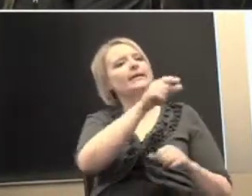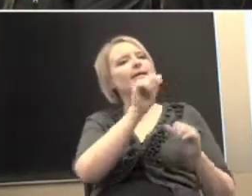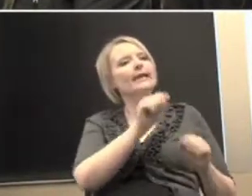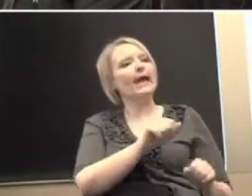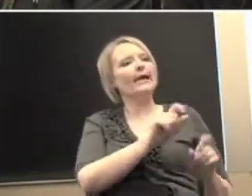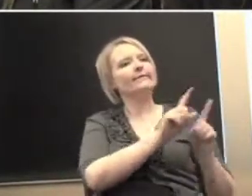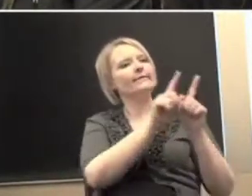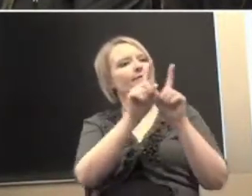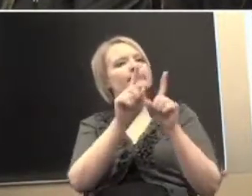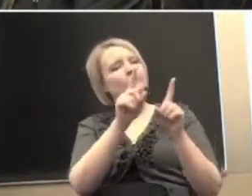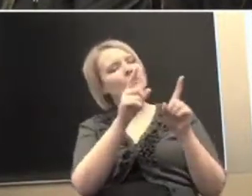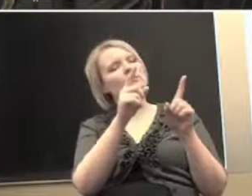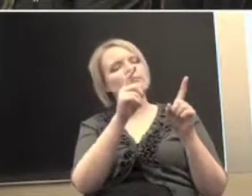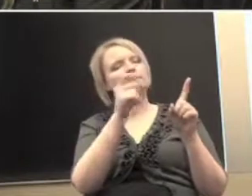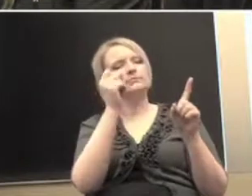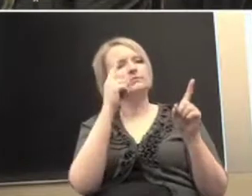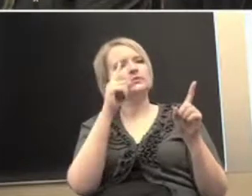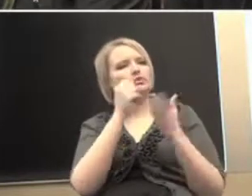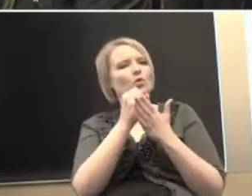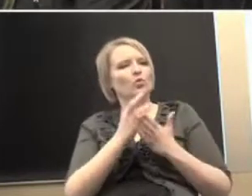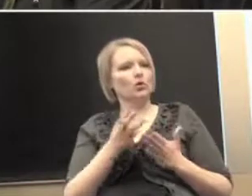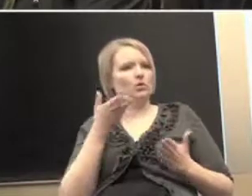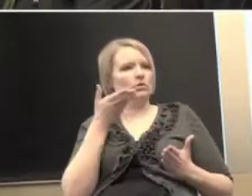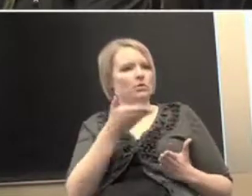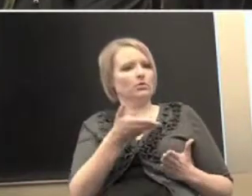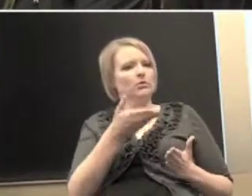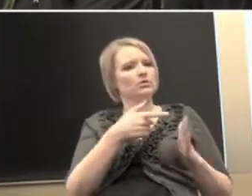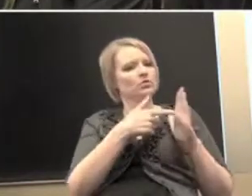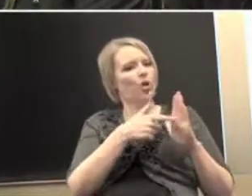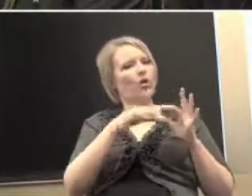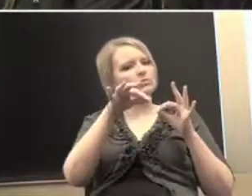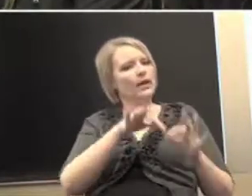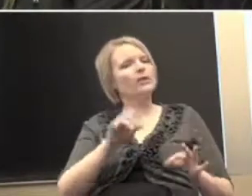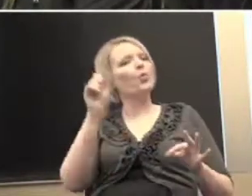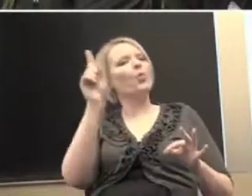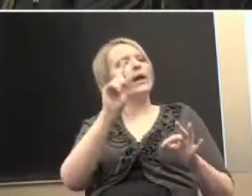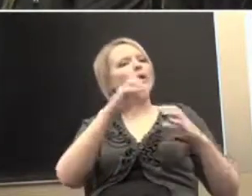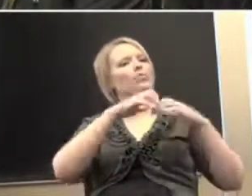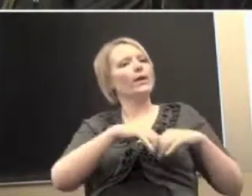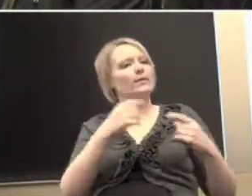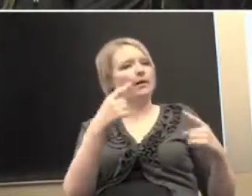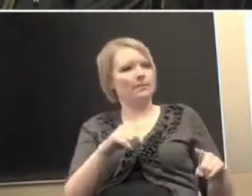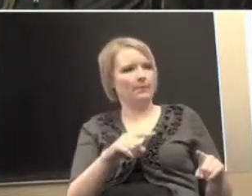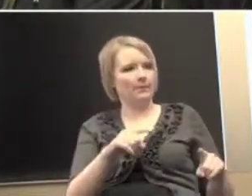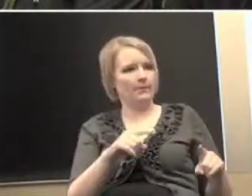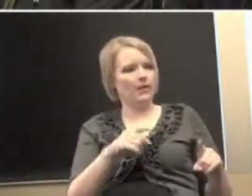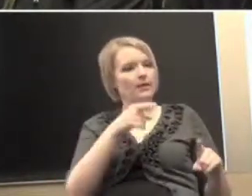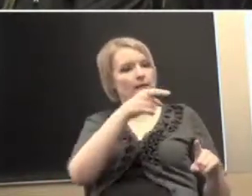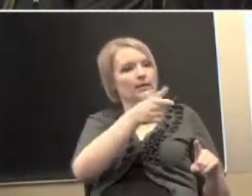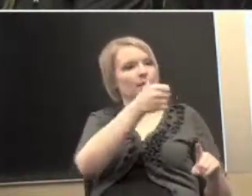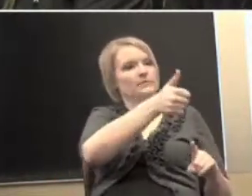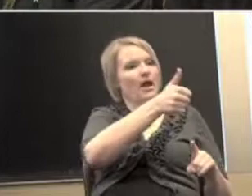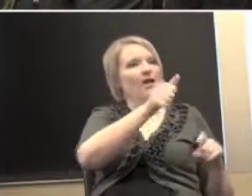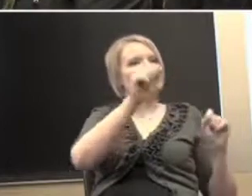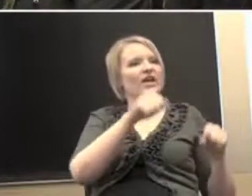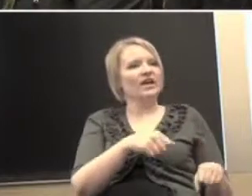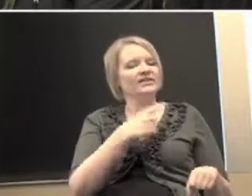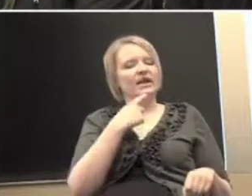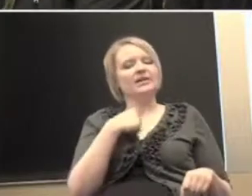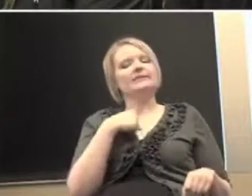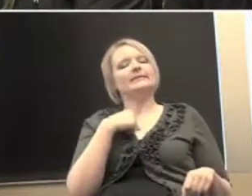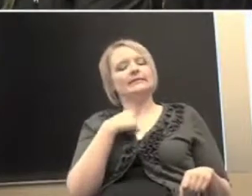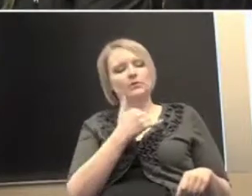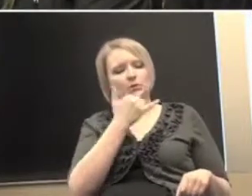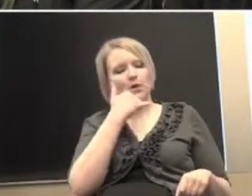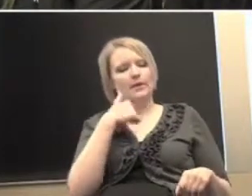mind you, is guiding it, what exactly where the breakdown occurred, what he did. So he's calling himself out. He's not having somebody else telling him what he